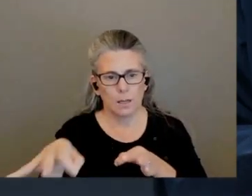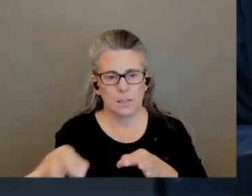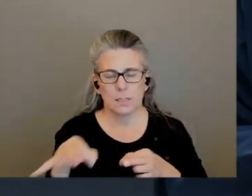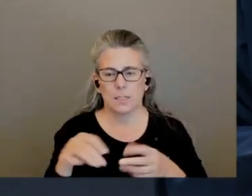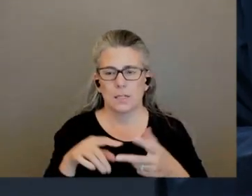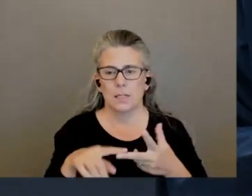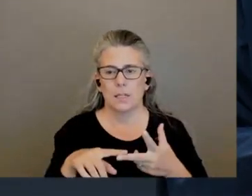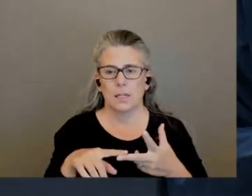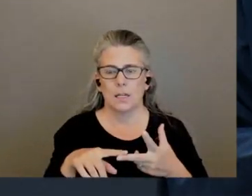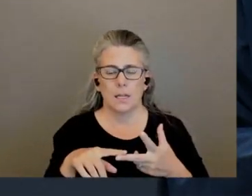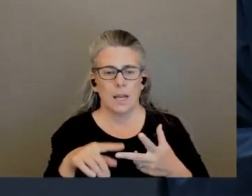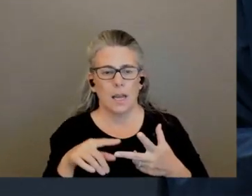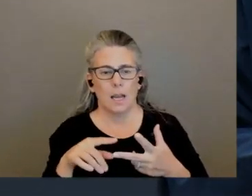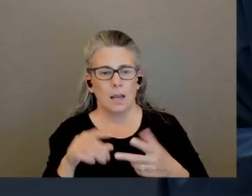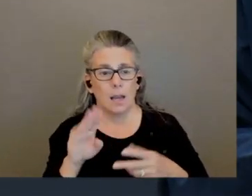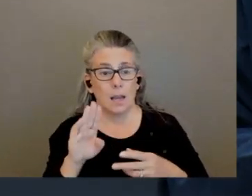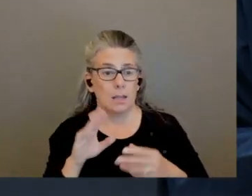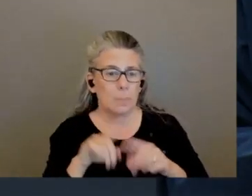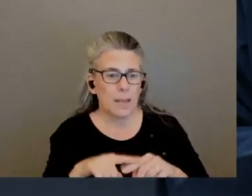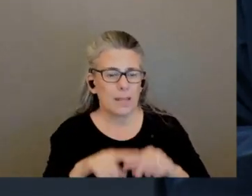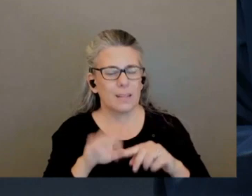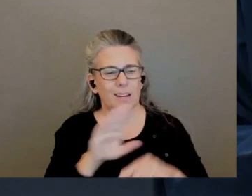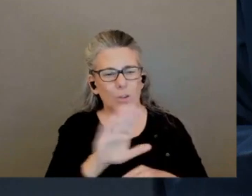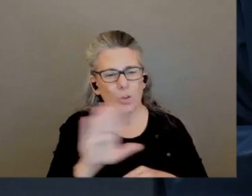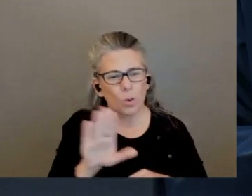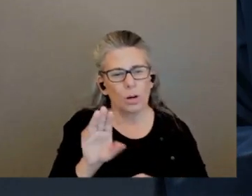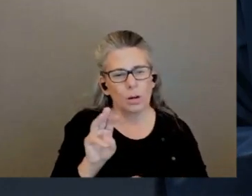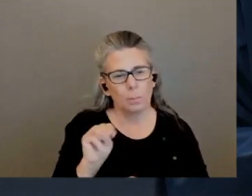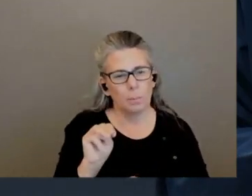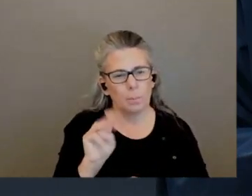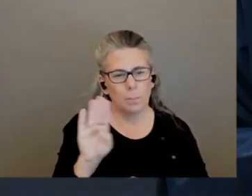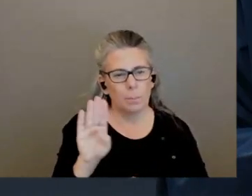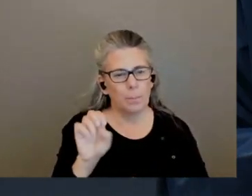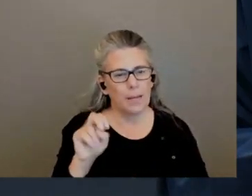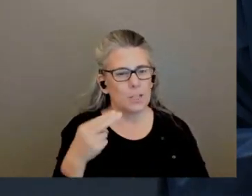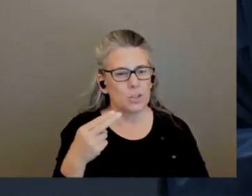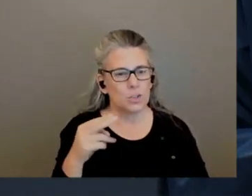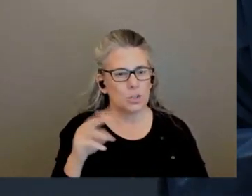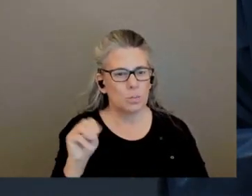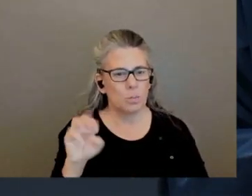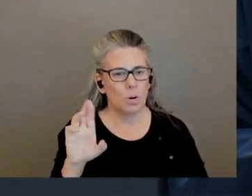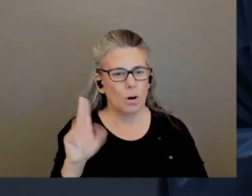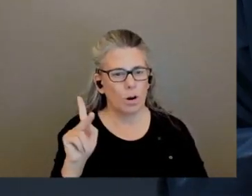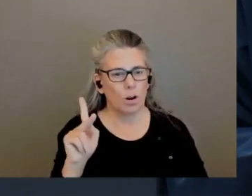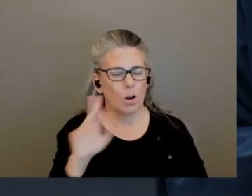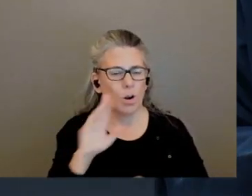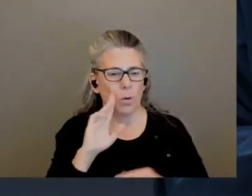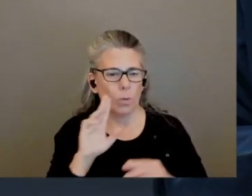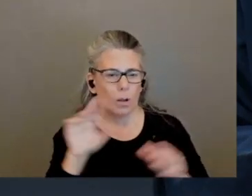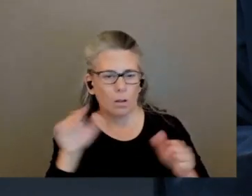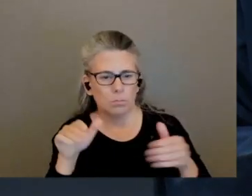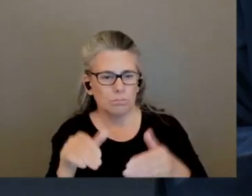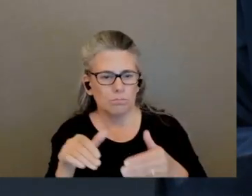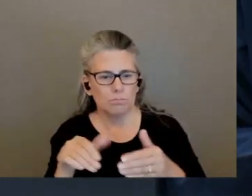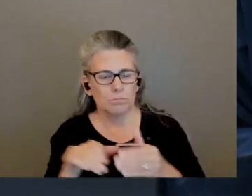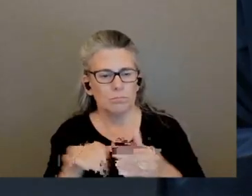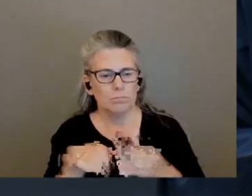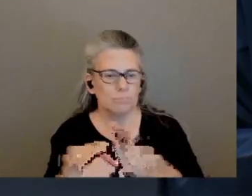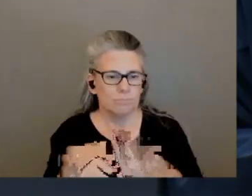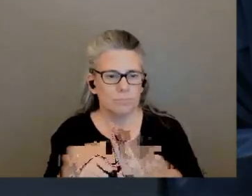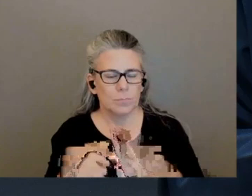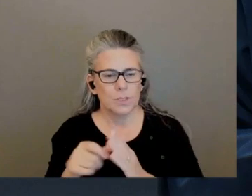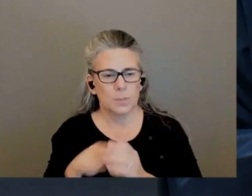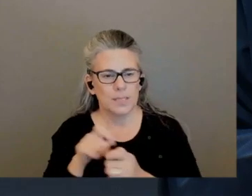on the benchmark you're using, you're going to stress different part of the processor. Okay. So if we look